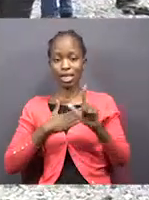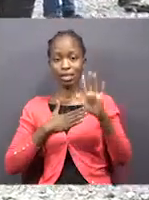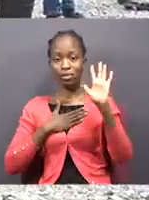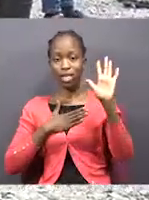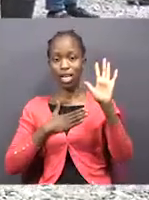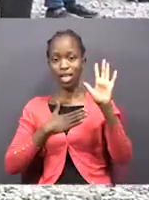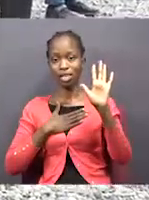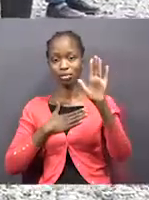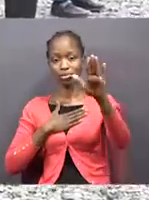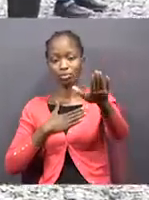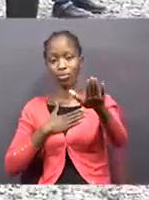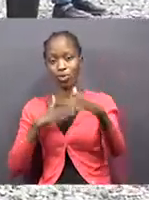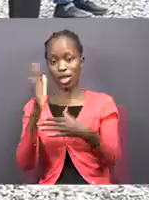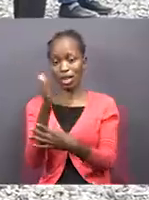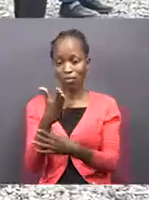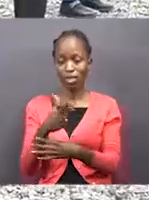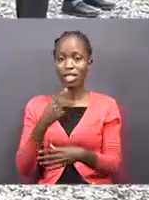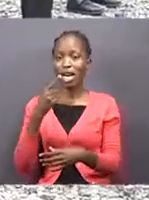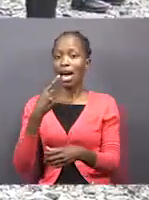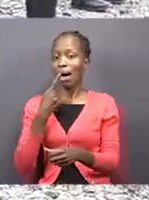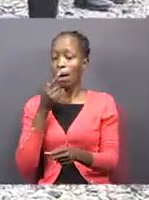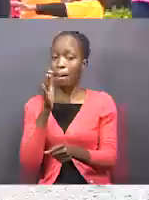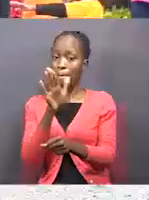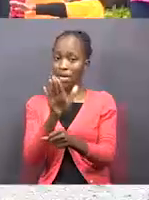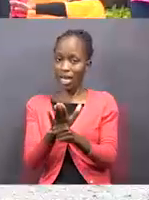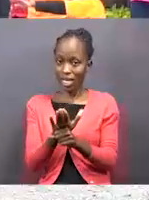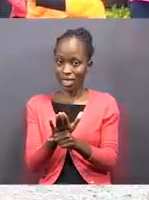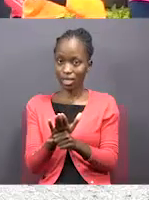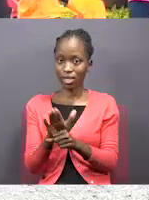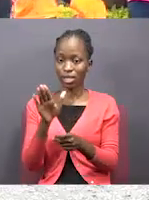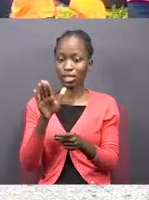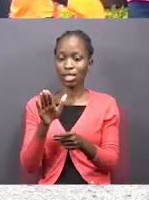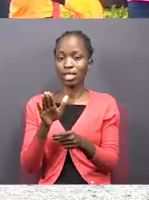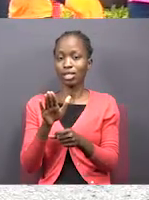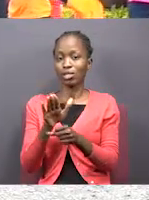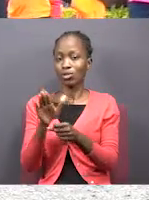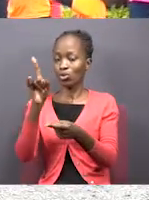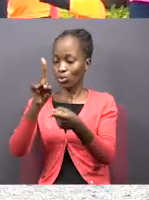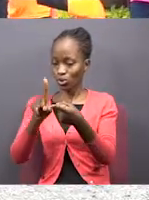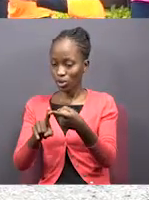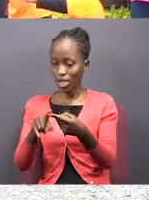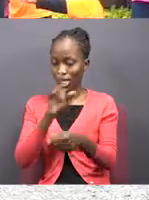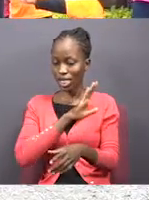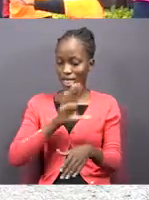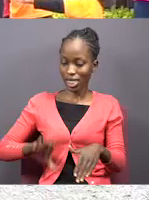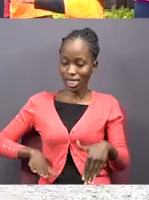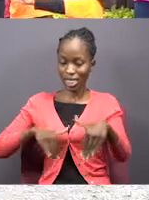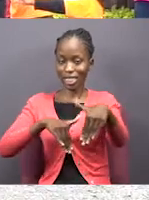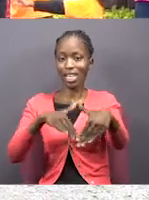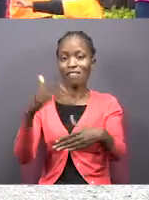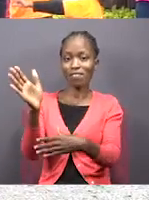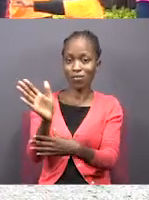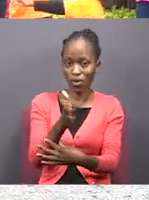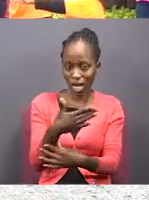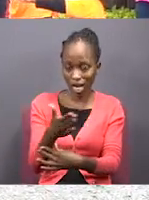I pledge allegiance to the Christian flag and to the Savior for whose kingdom it stands.